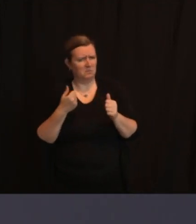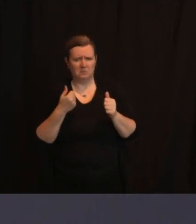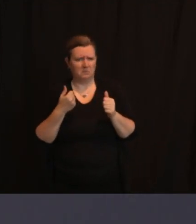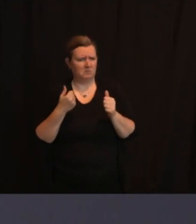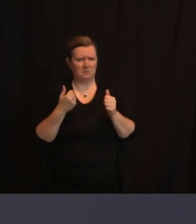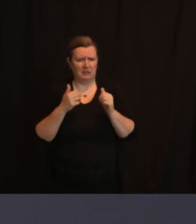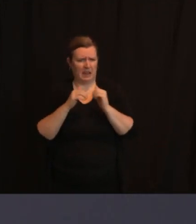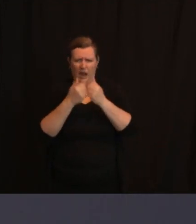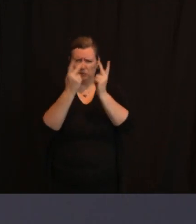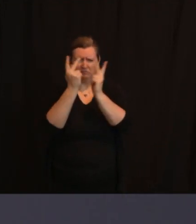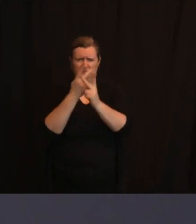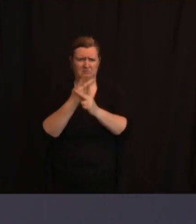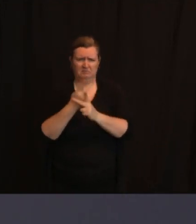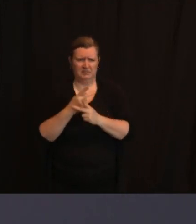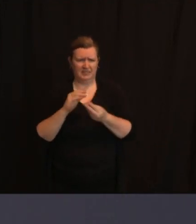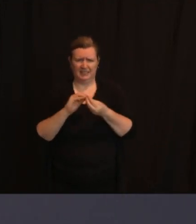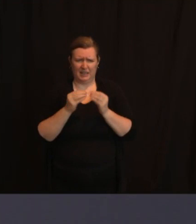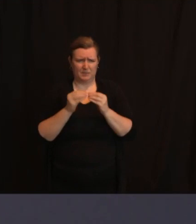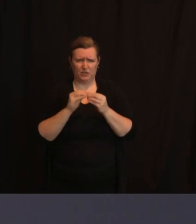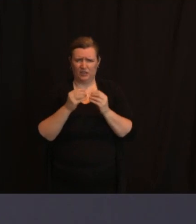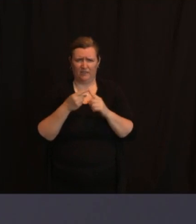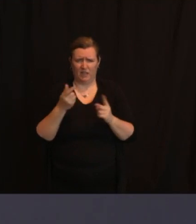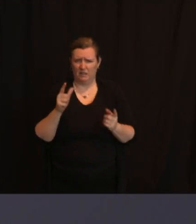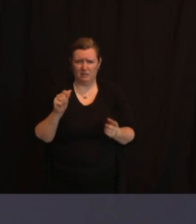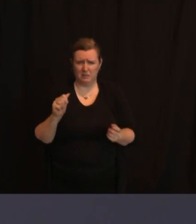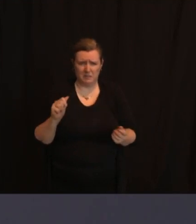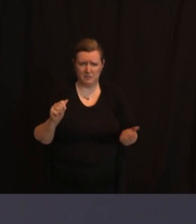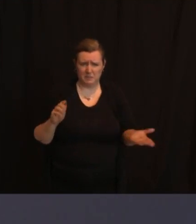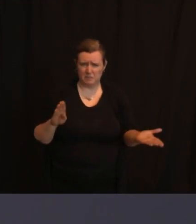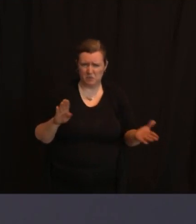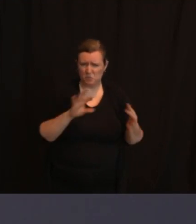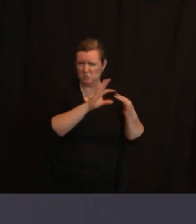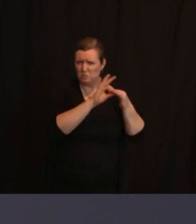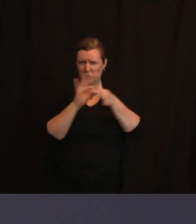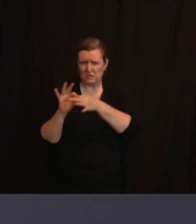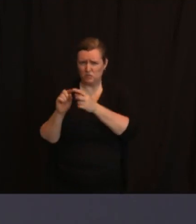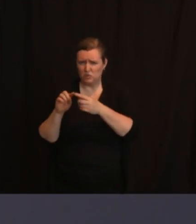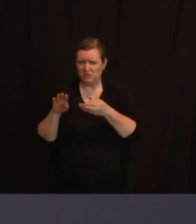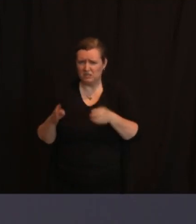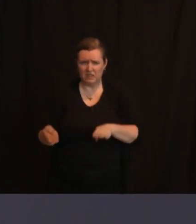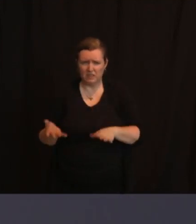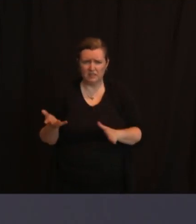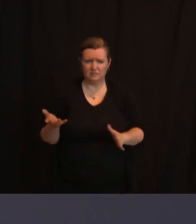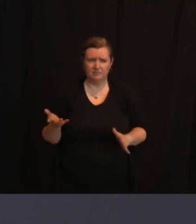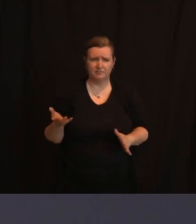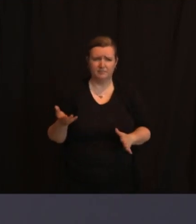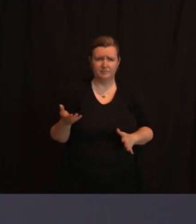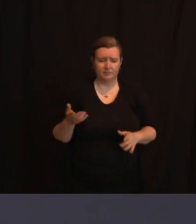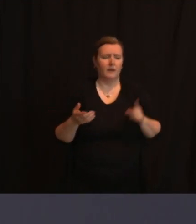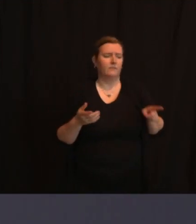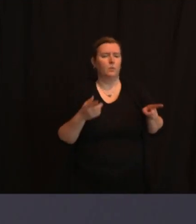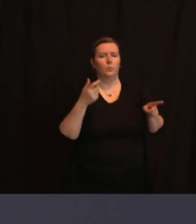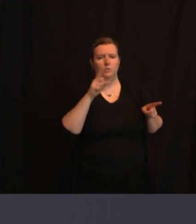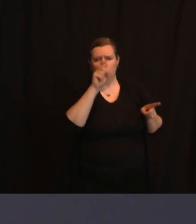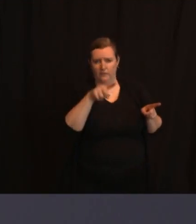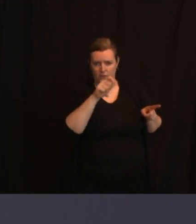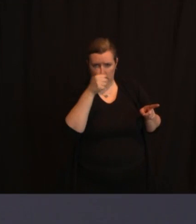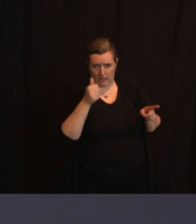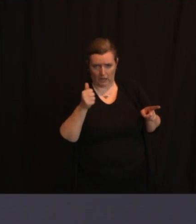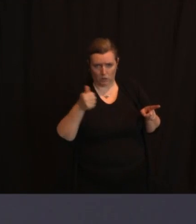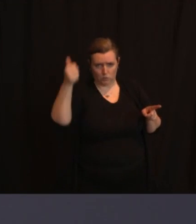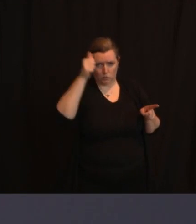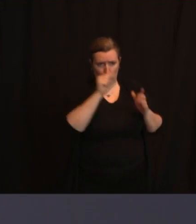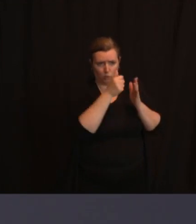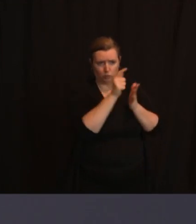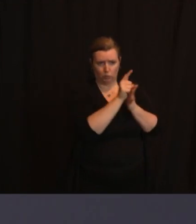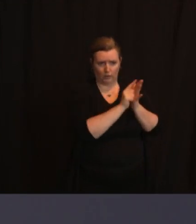and so forth? And then for the AG, any idea how long the investigation that you're participating in will